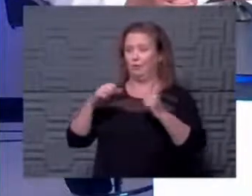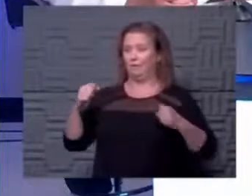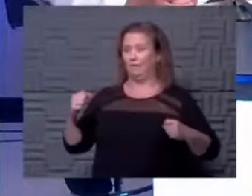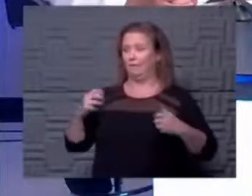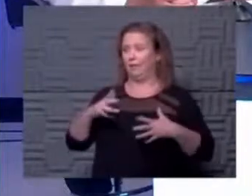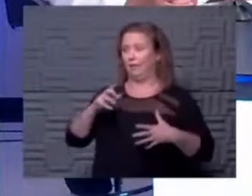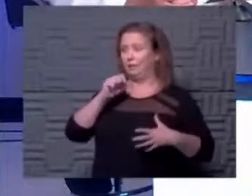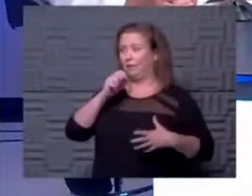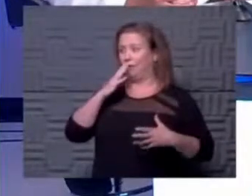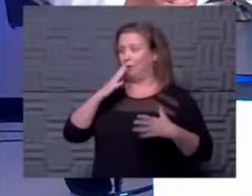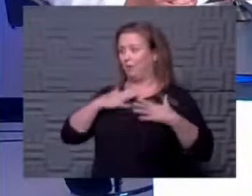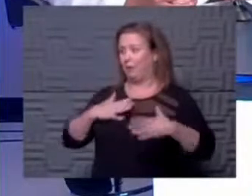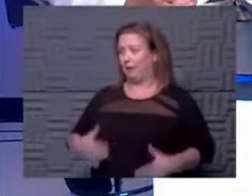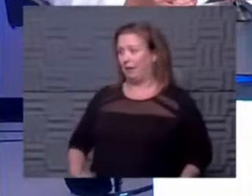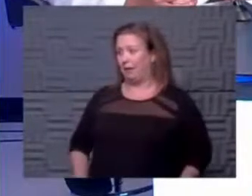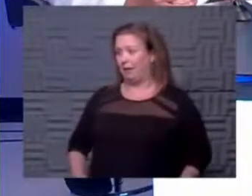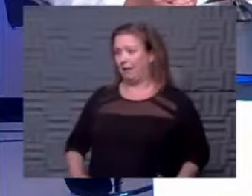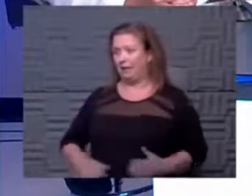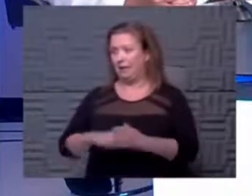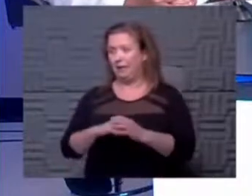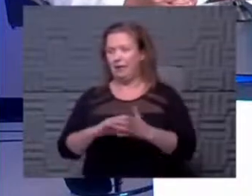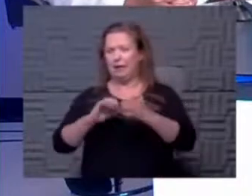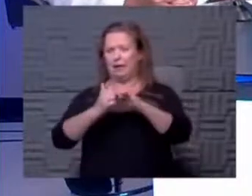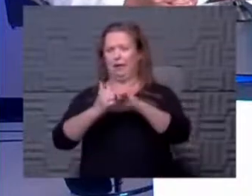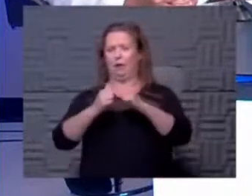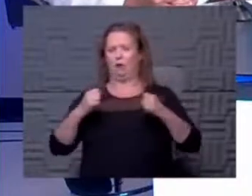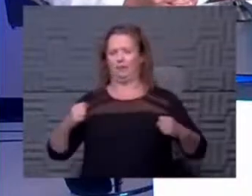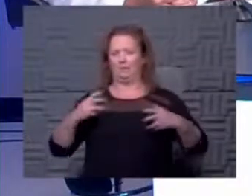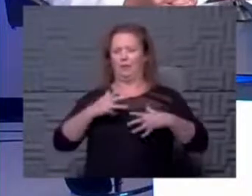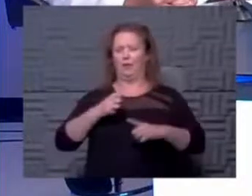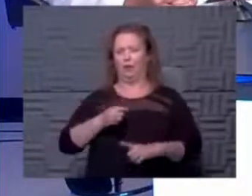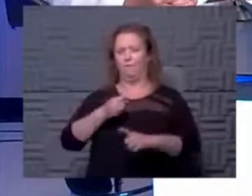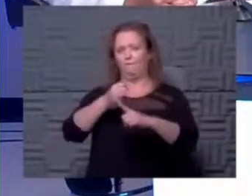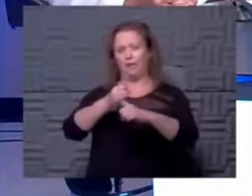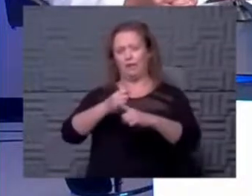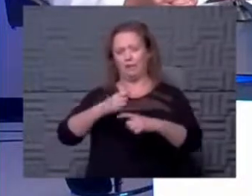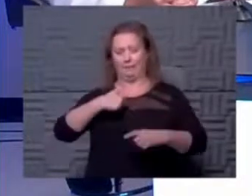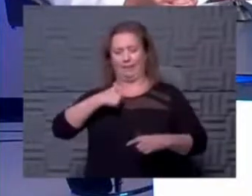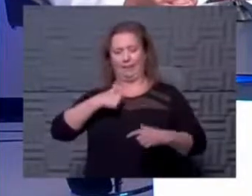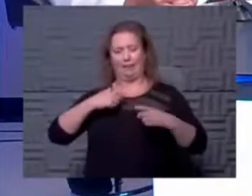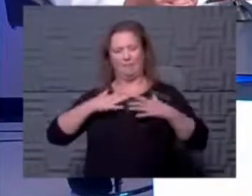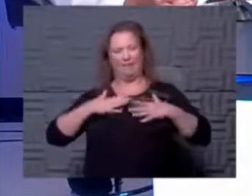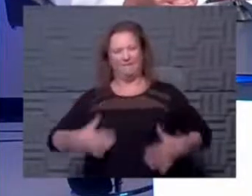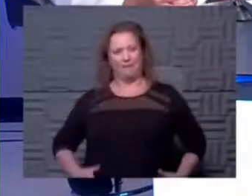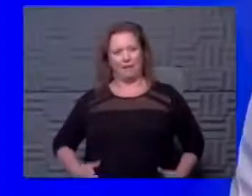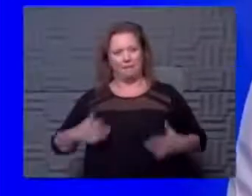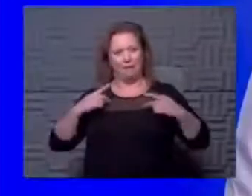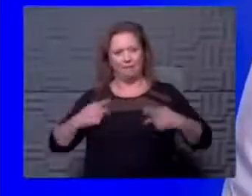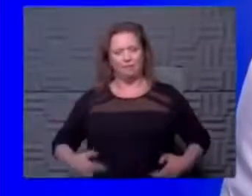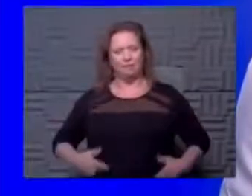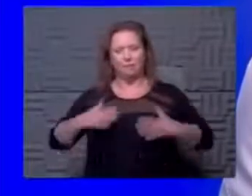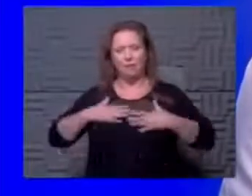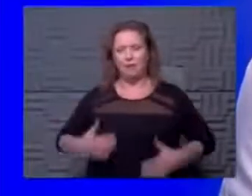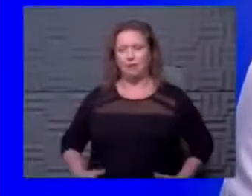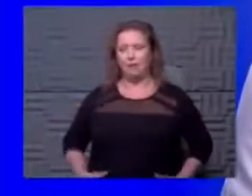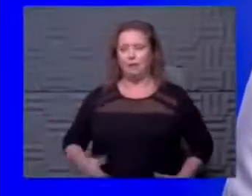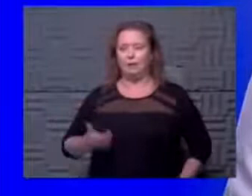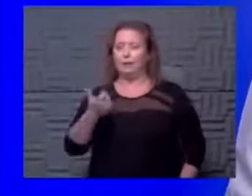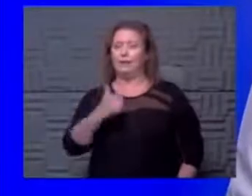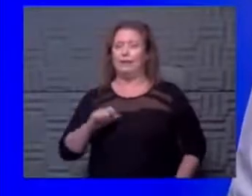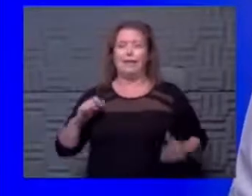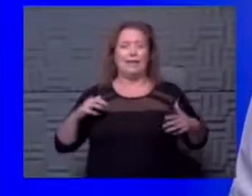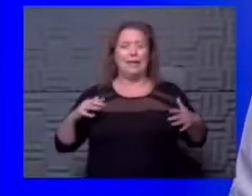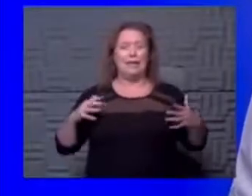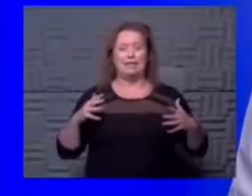good for my body either. Yeah. How does fear affect me physically? Any